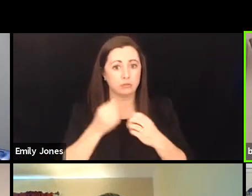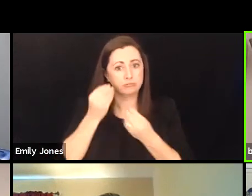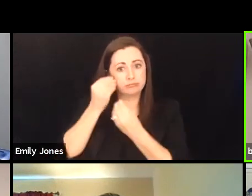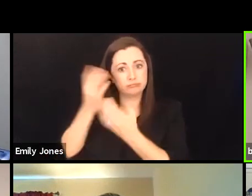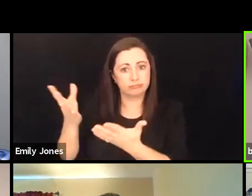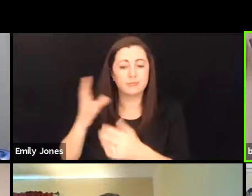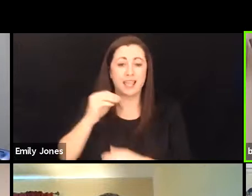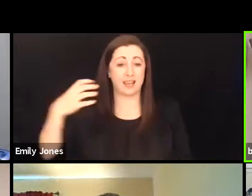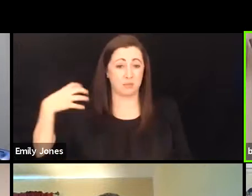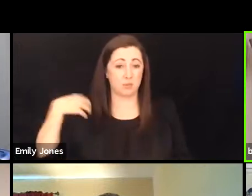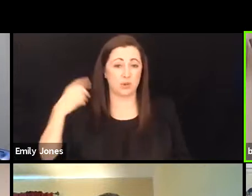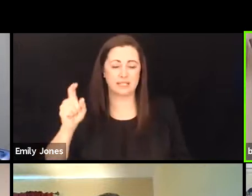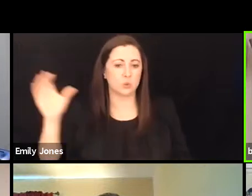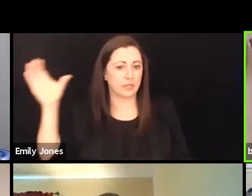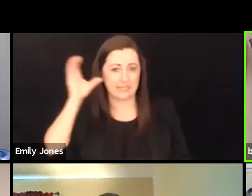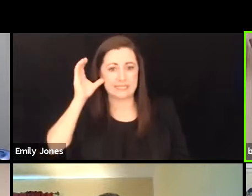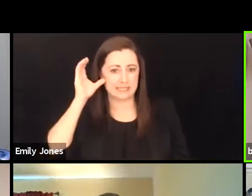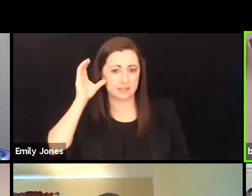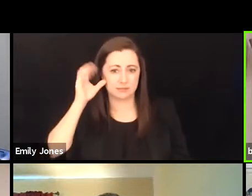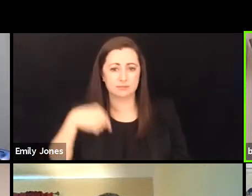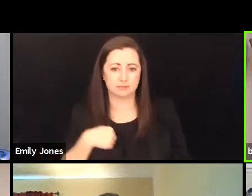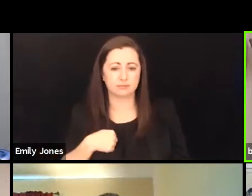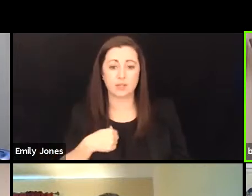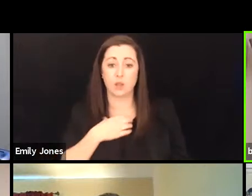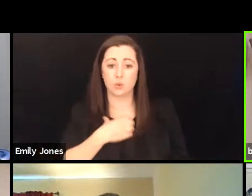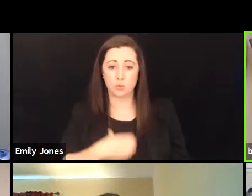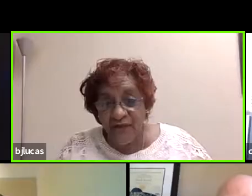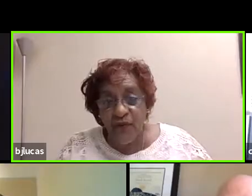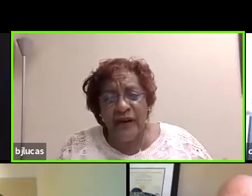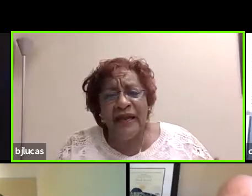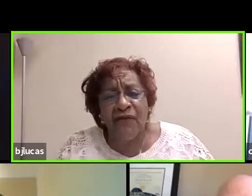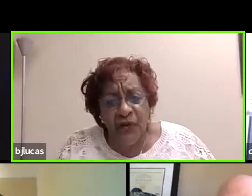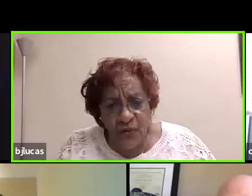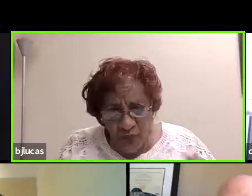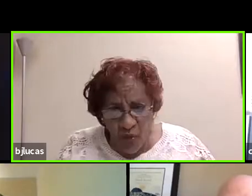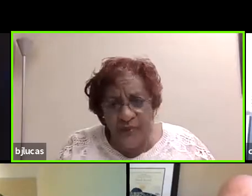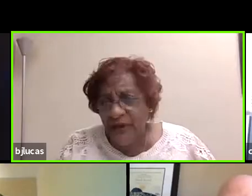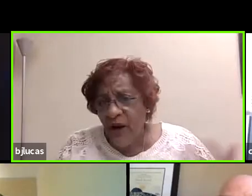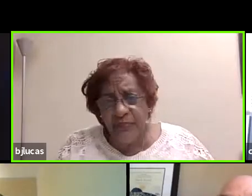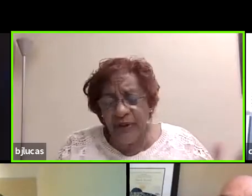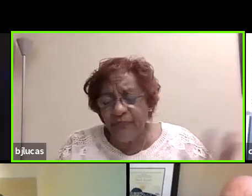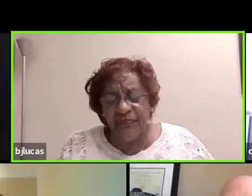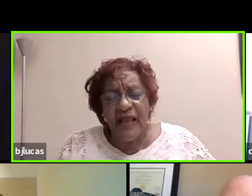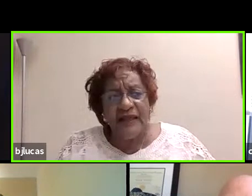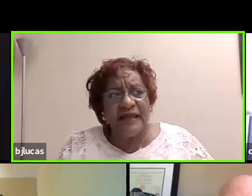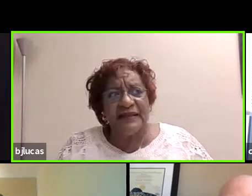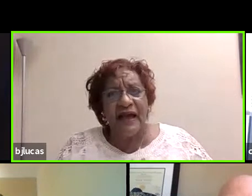really wish that, as employees went in for an interview, or